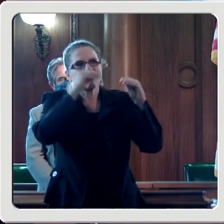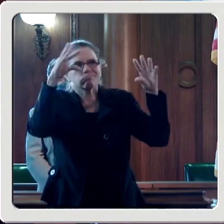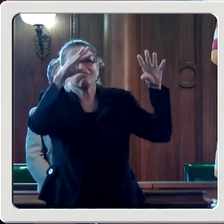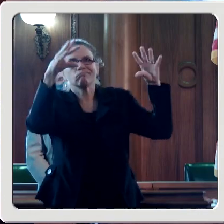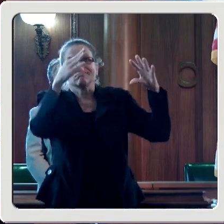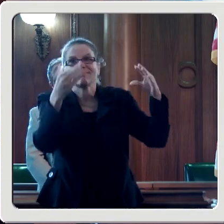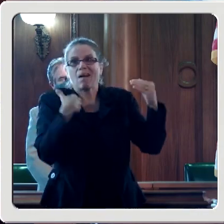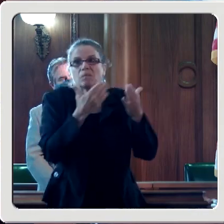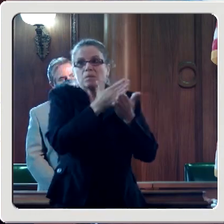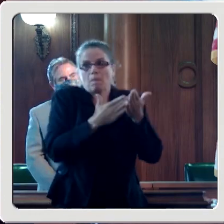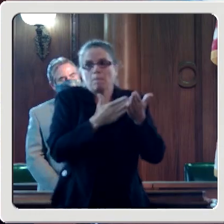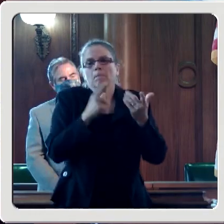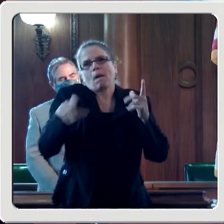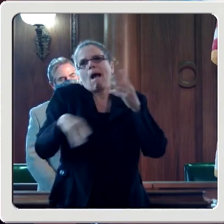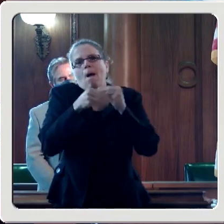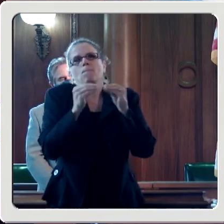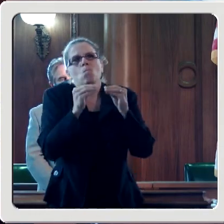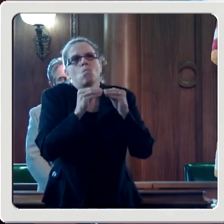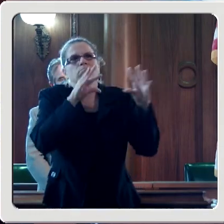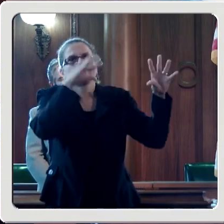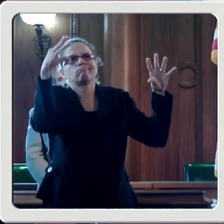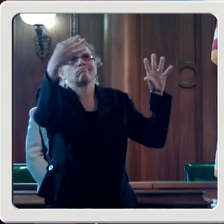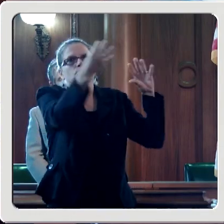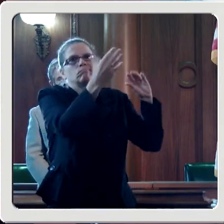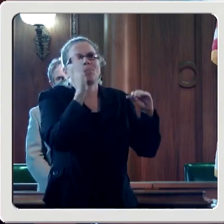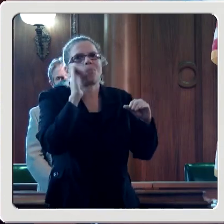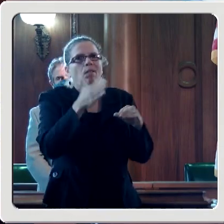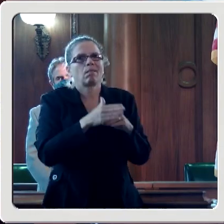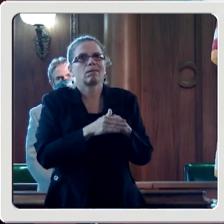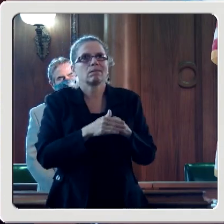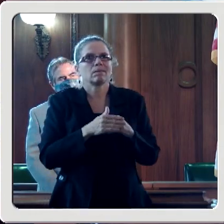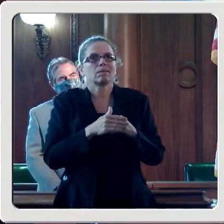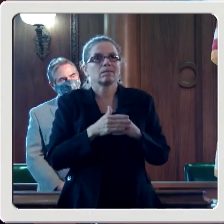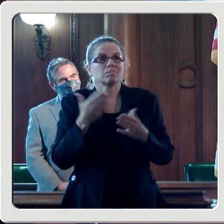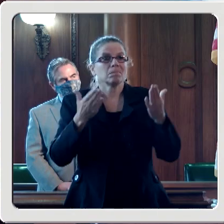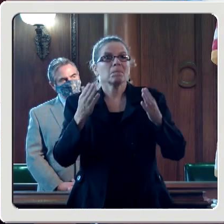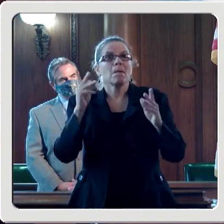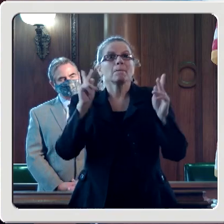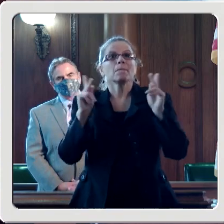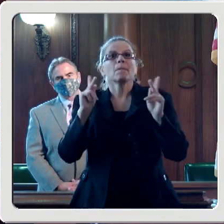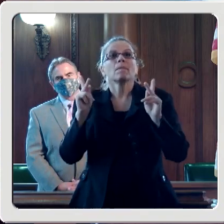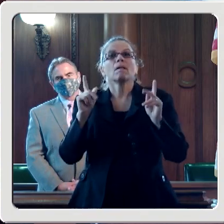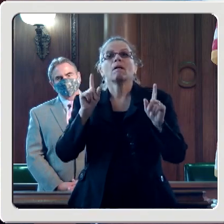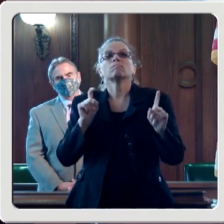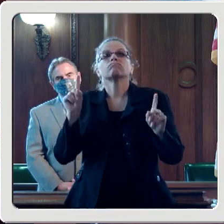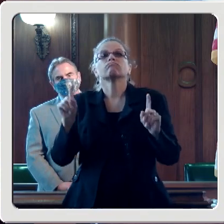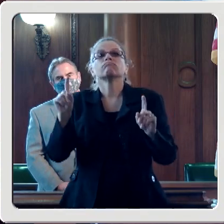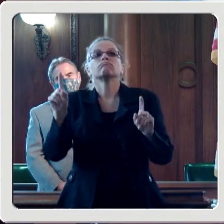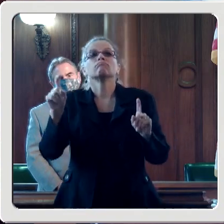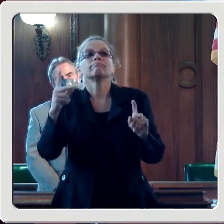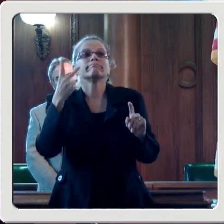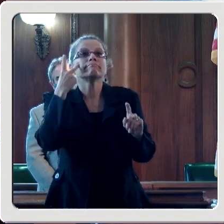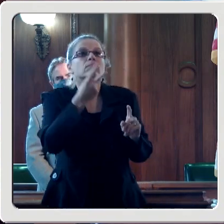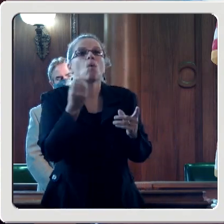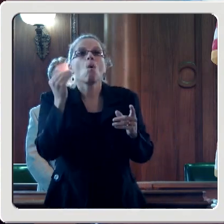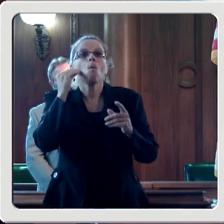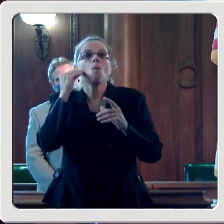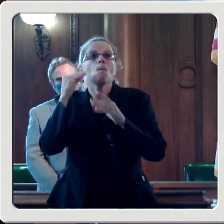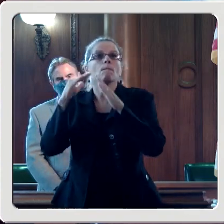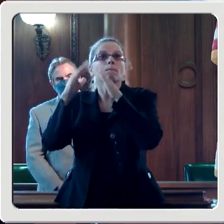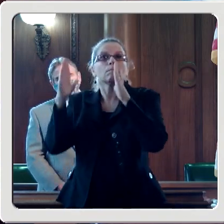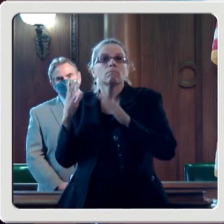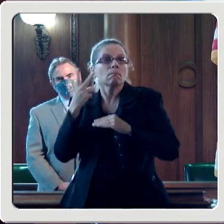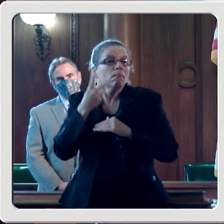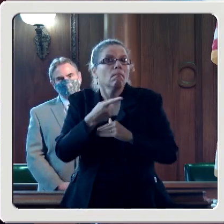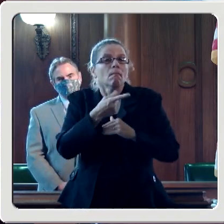public, you never know. If it happened late at night, there may be some Ring video or home videos somebody might be able to help us out with, who was out at